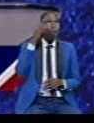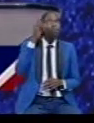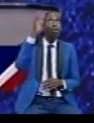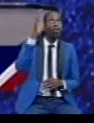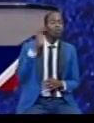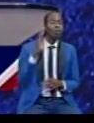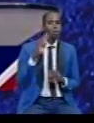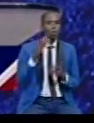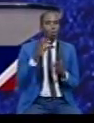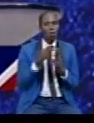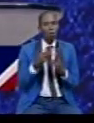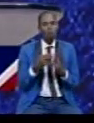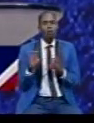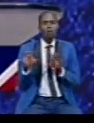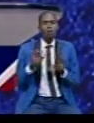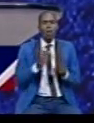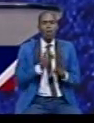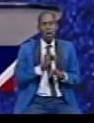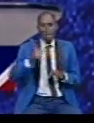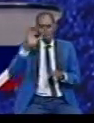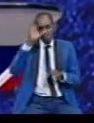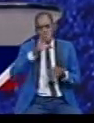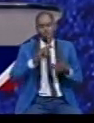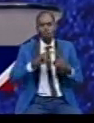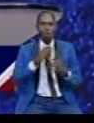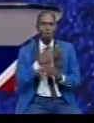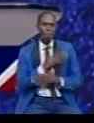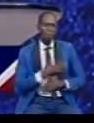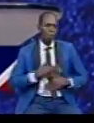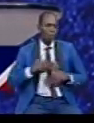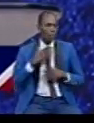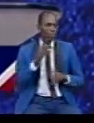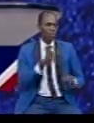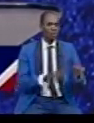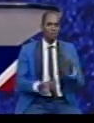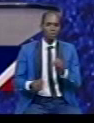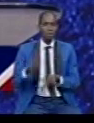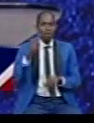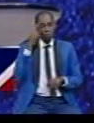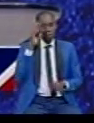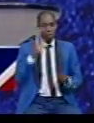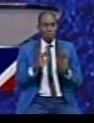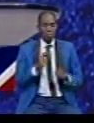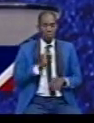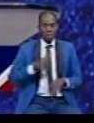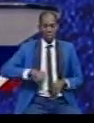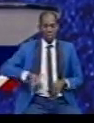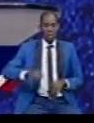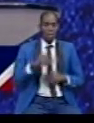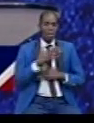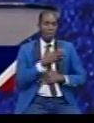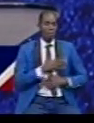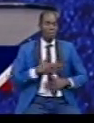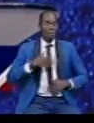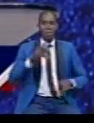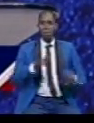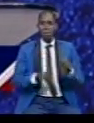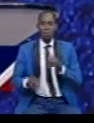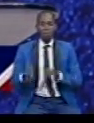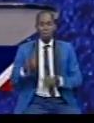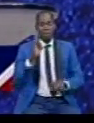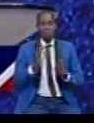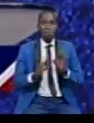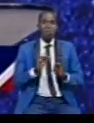I seek to please men? For if I yet please men, if my